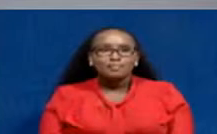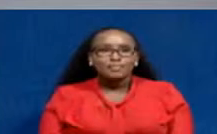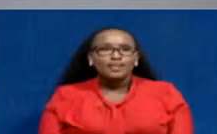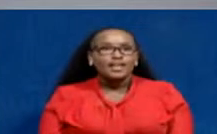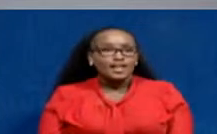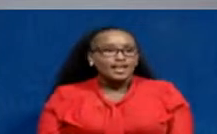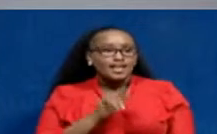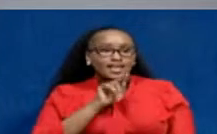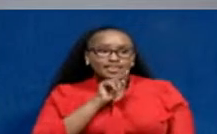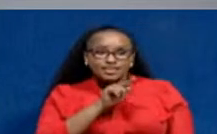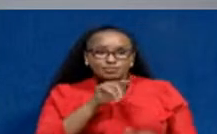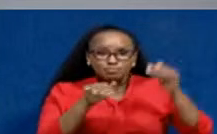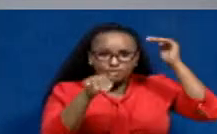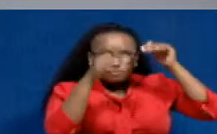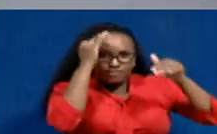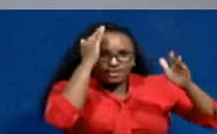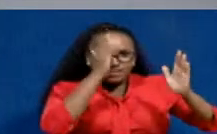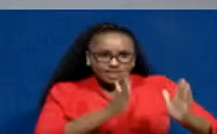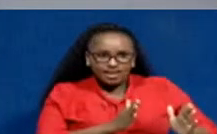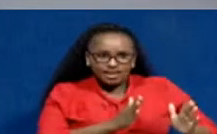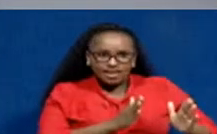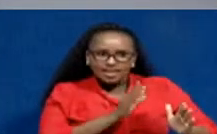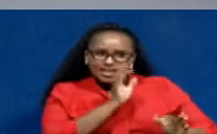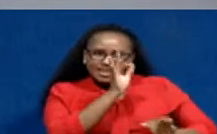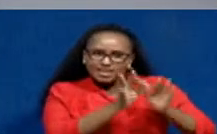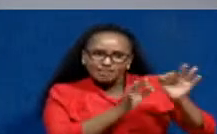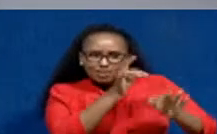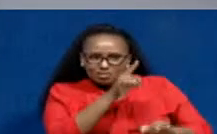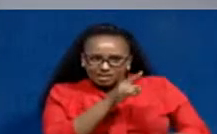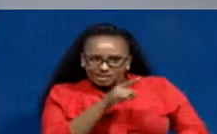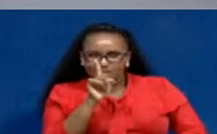If his professor at Makerere University was right,